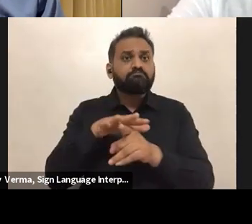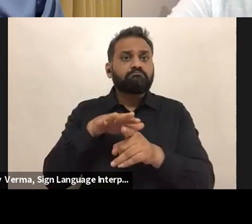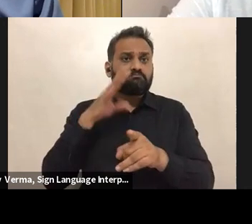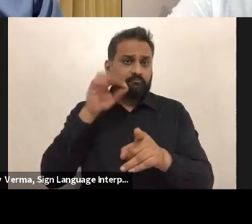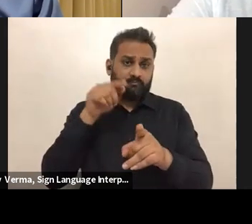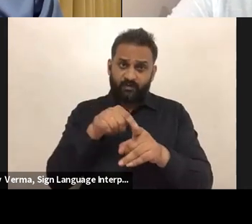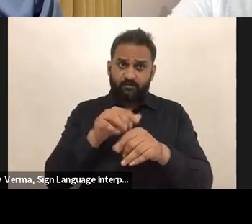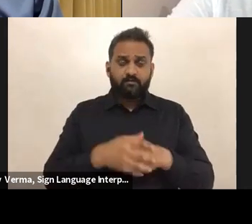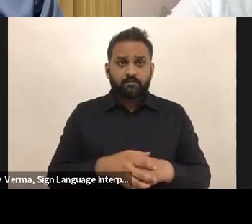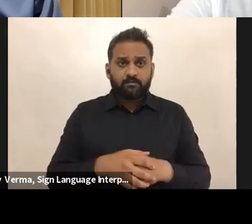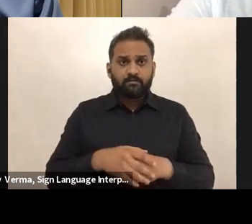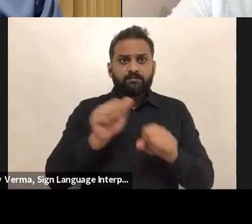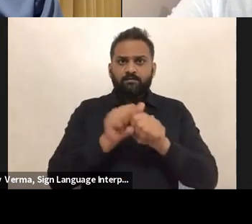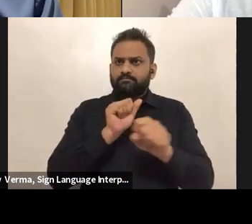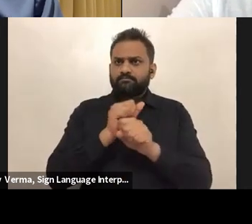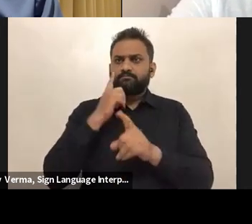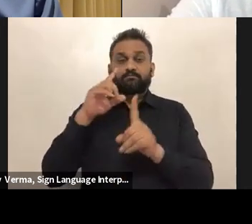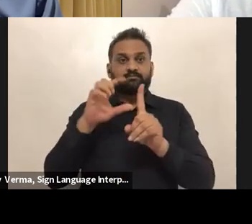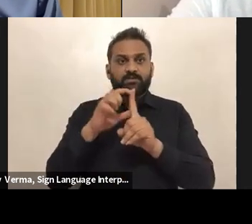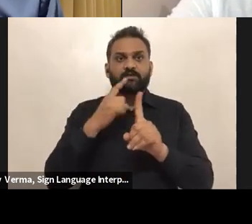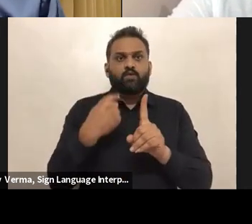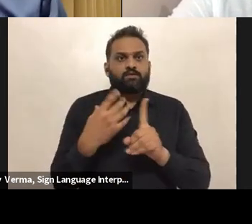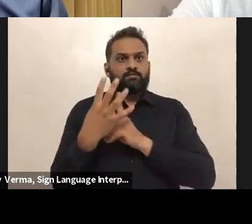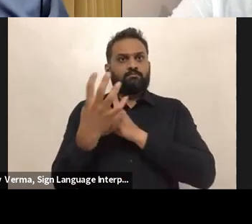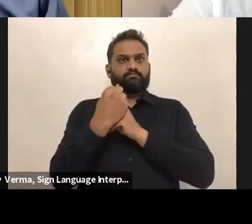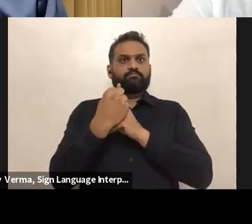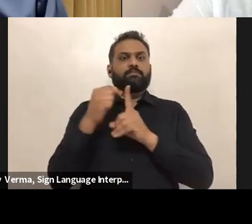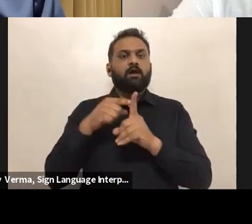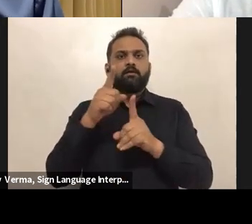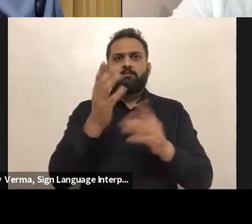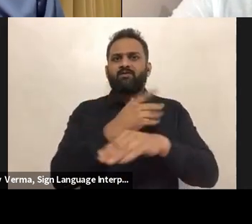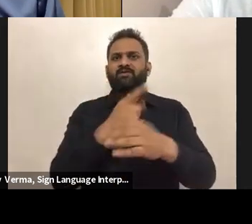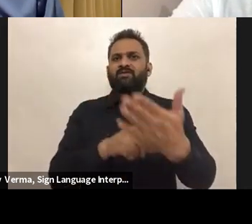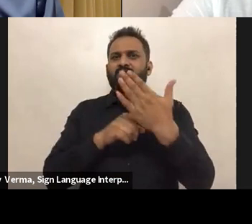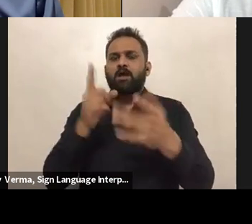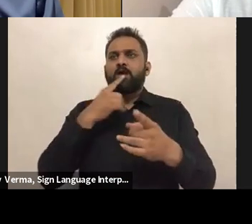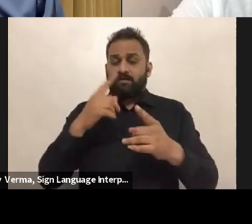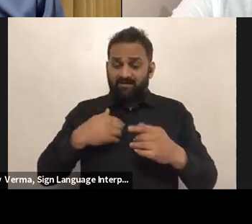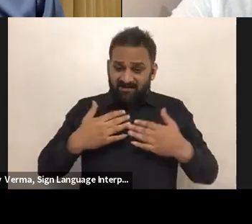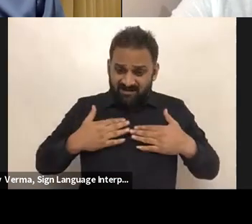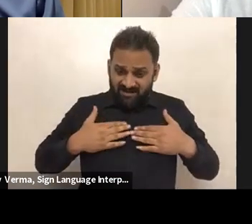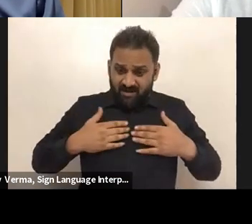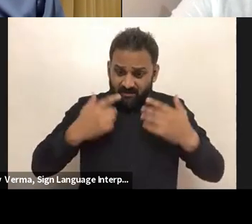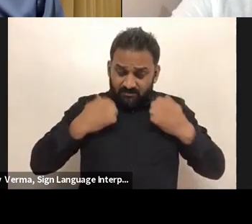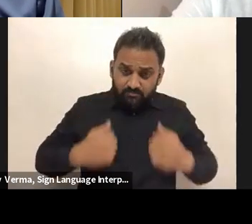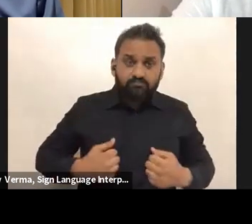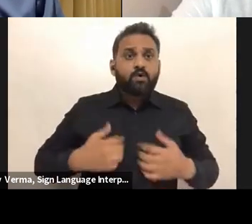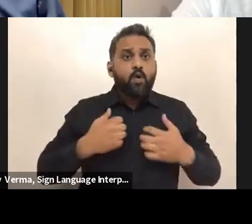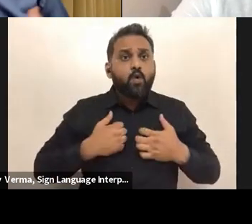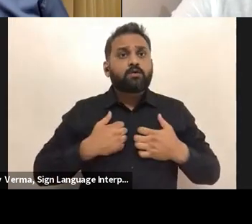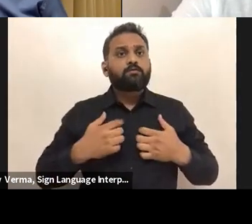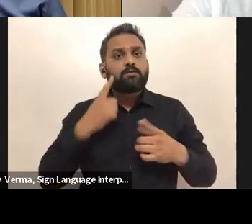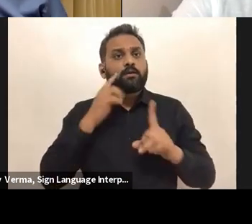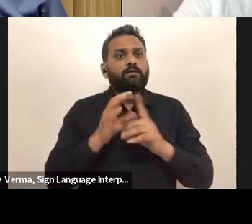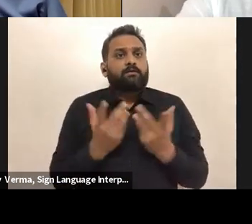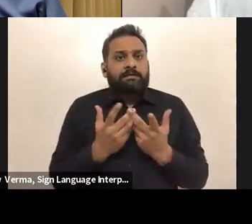of journey of identity is also important. You mentioned questioning your identity. You mentioned stepping outside, and